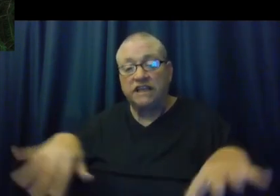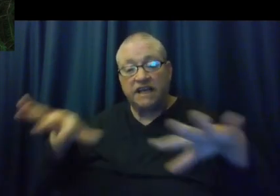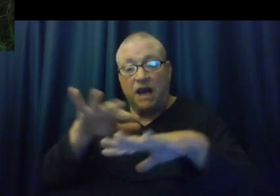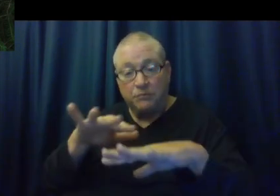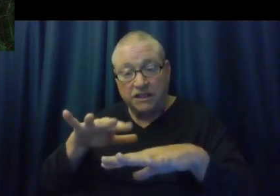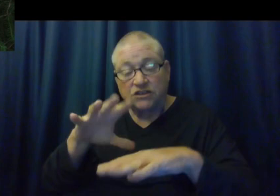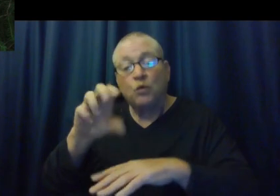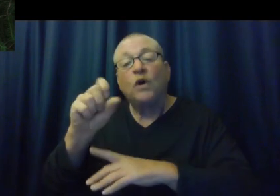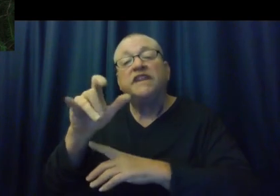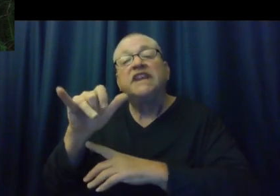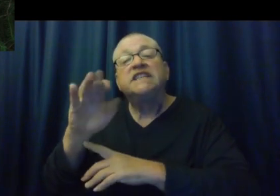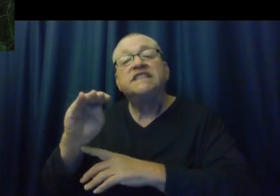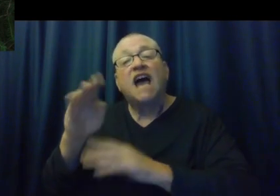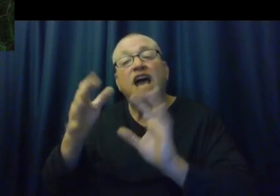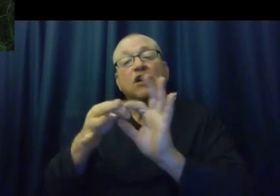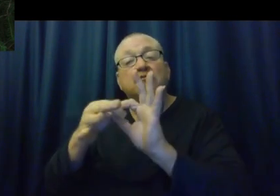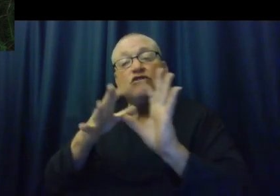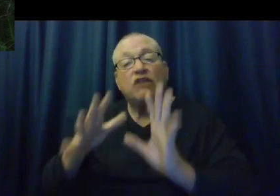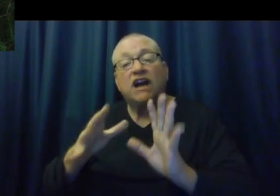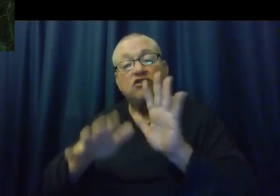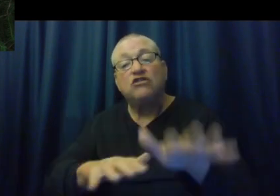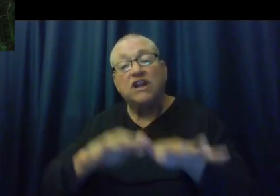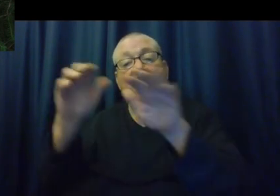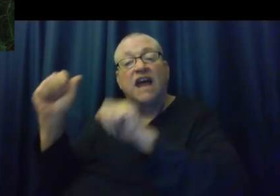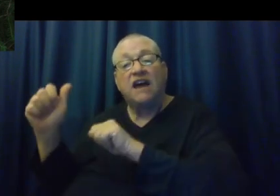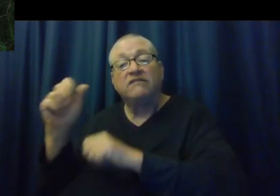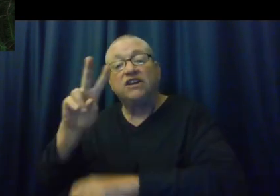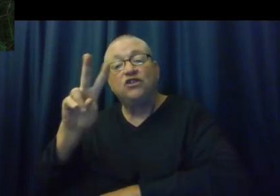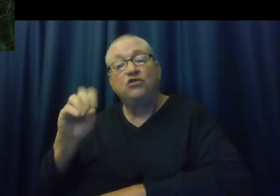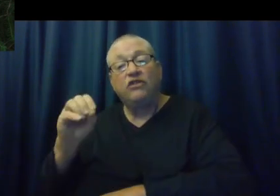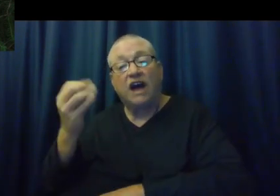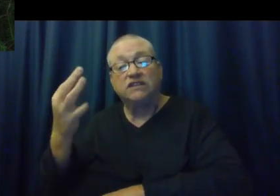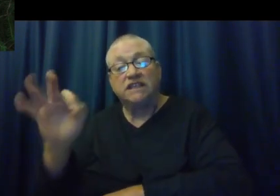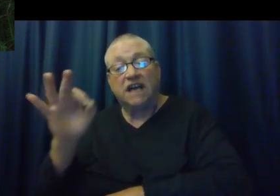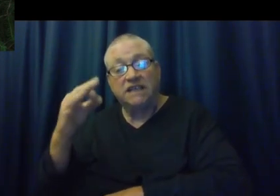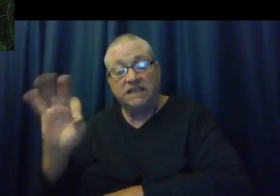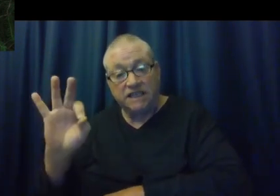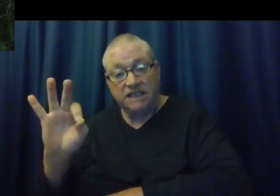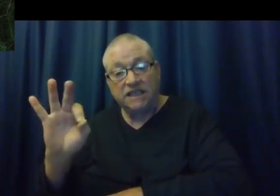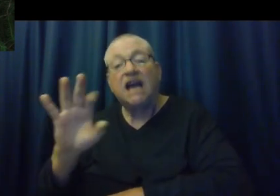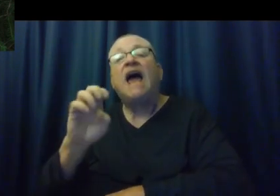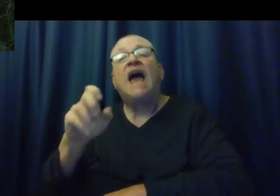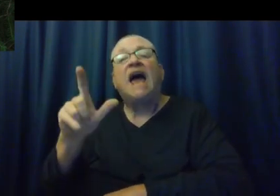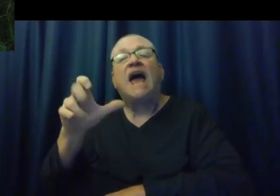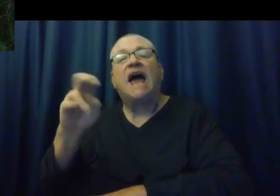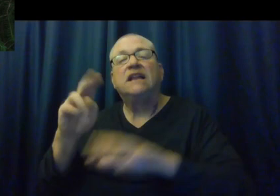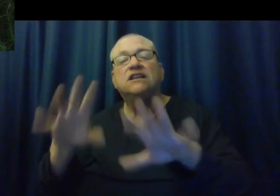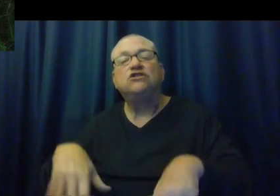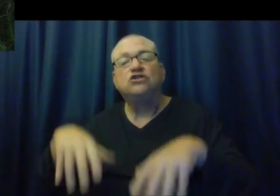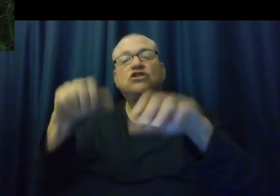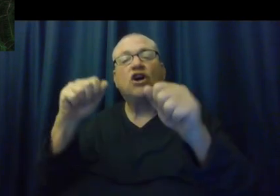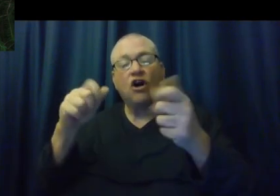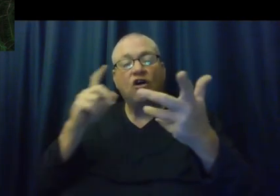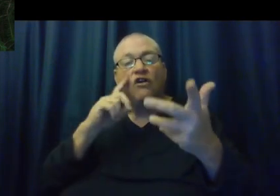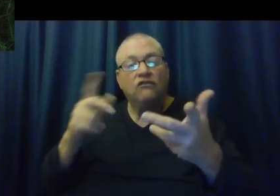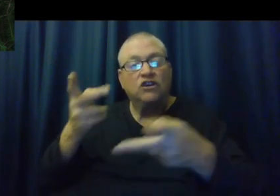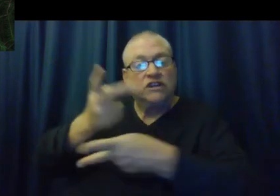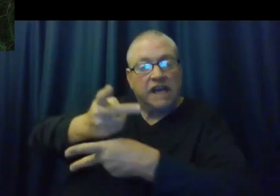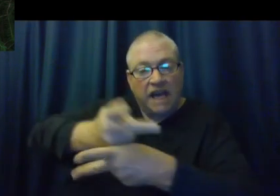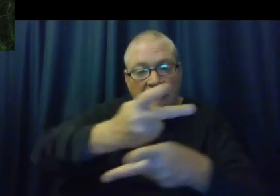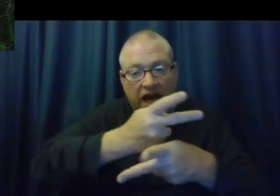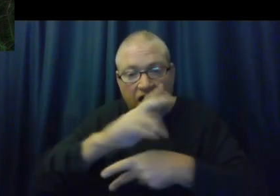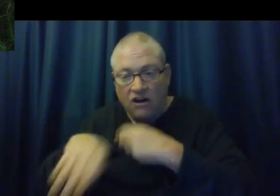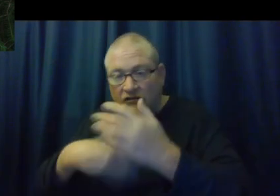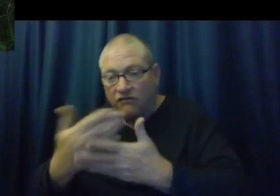halls. When the SAM director unexpectedly left Western in 2019, Ellen stepped into the breach, juggling many